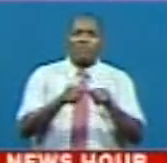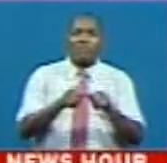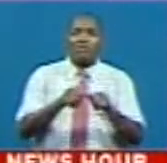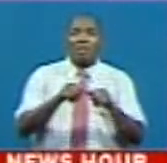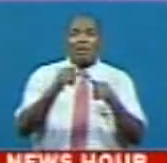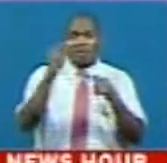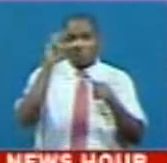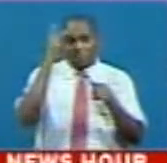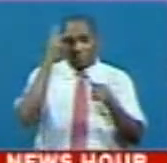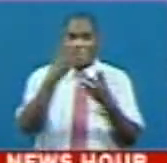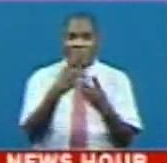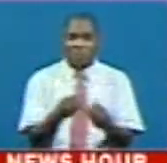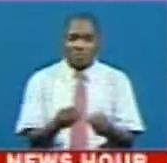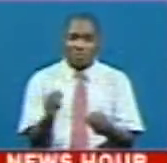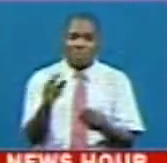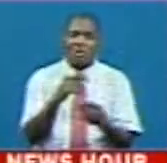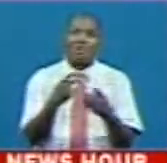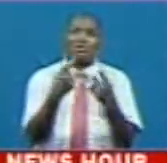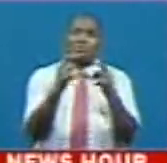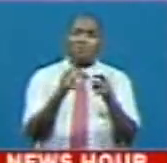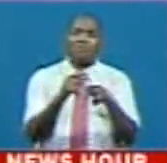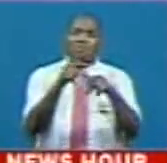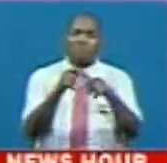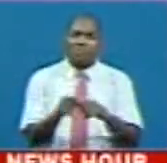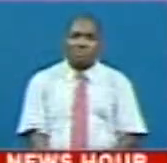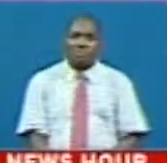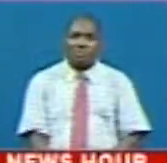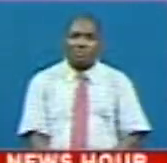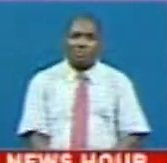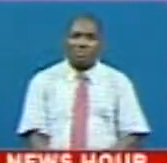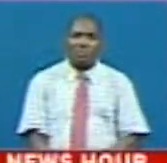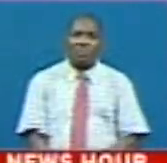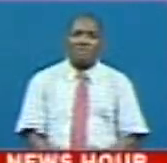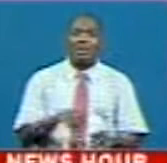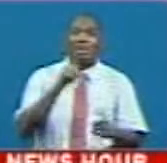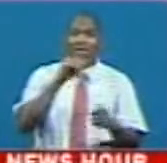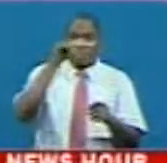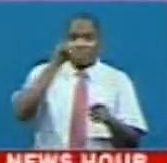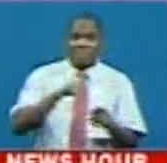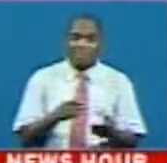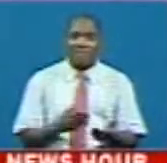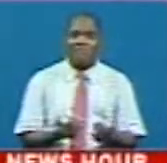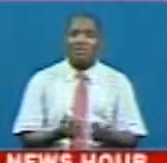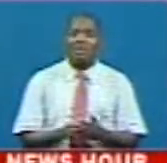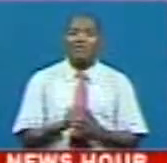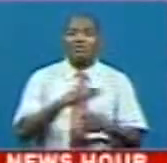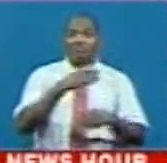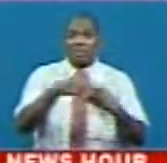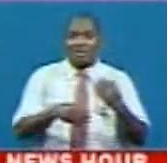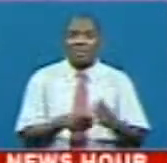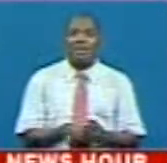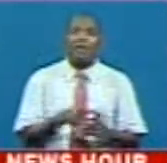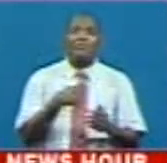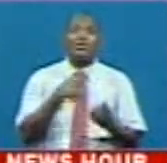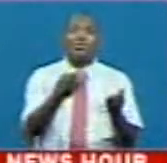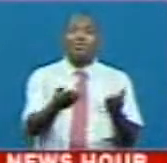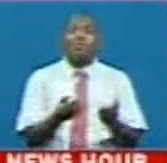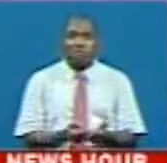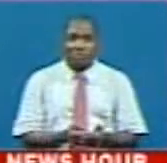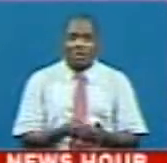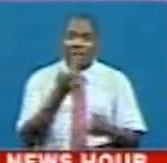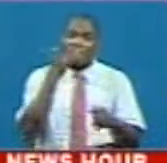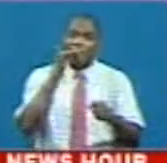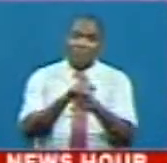political solution to the issue based on compromise. Distinguished ladies and gentlemen, in conclusion, I would like